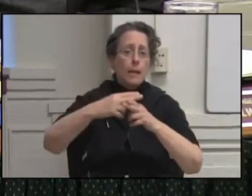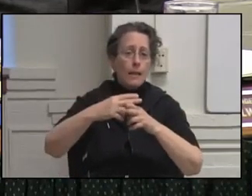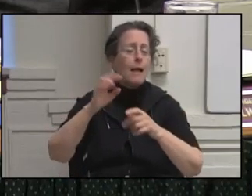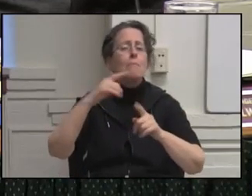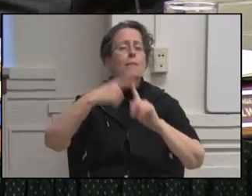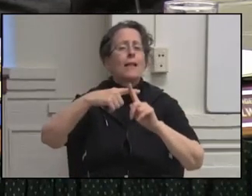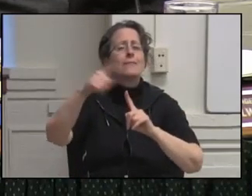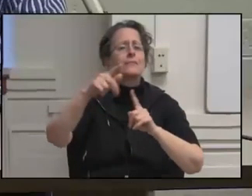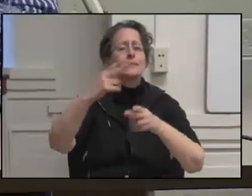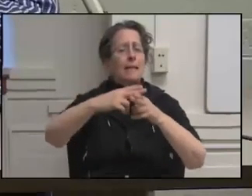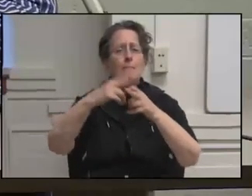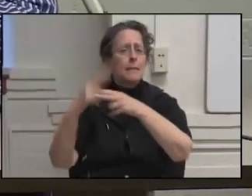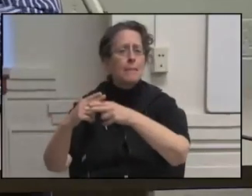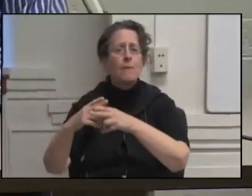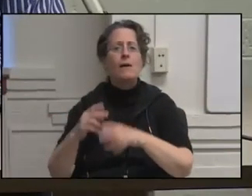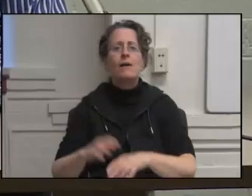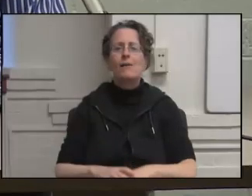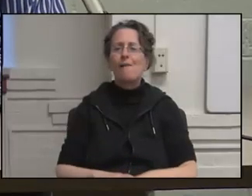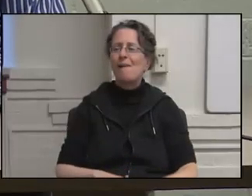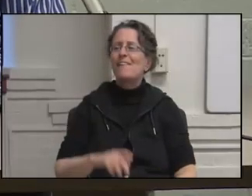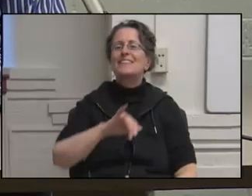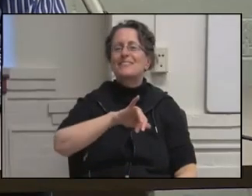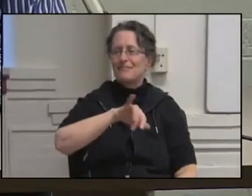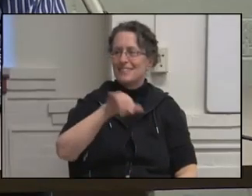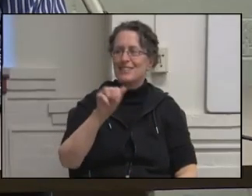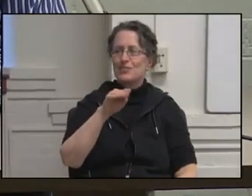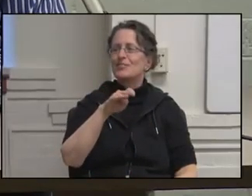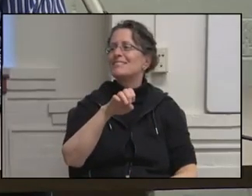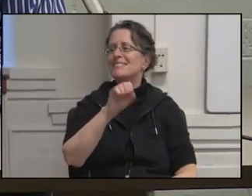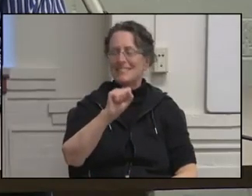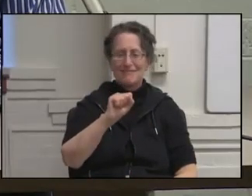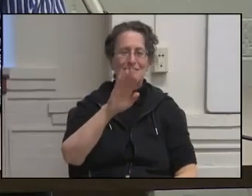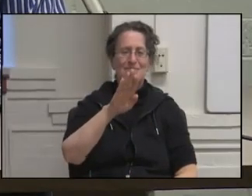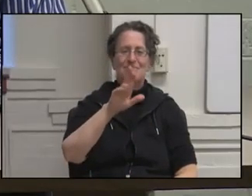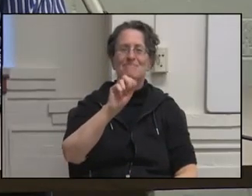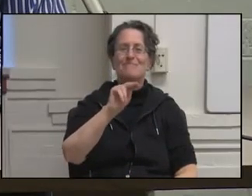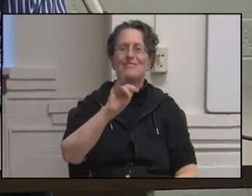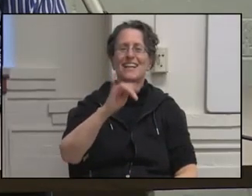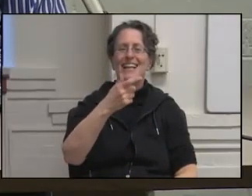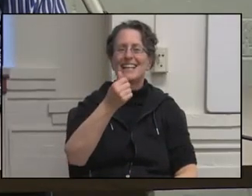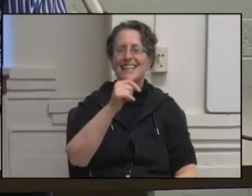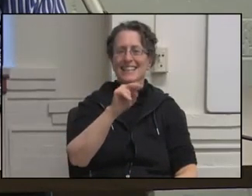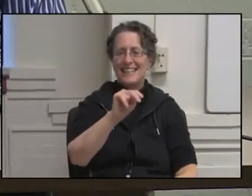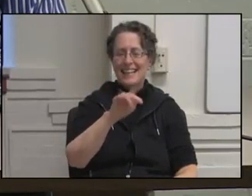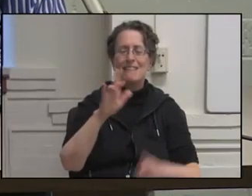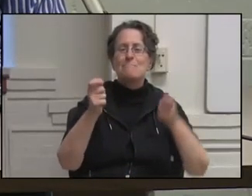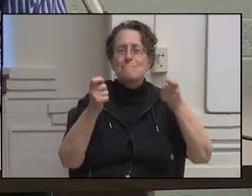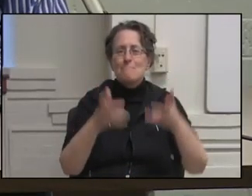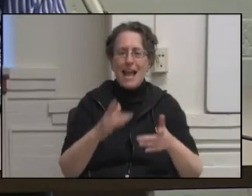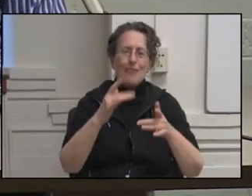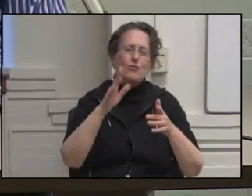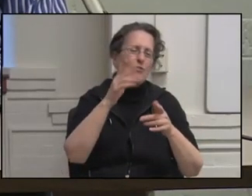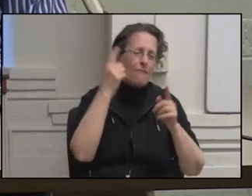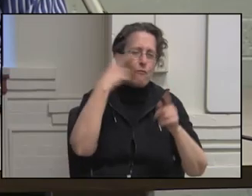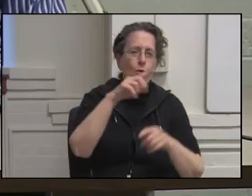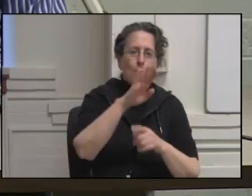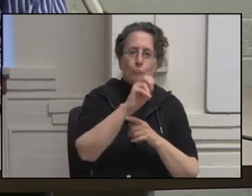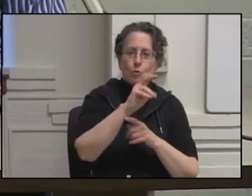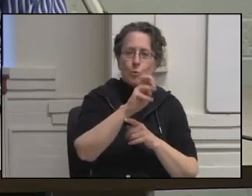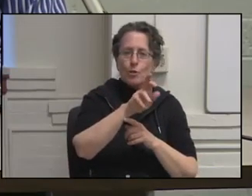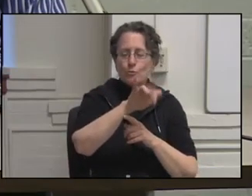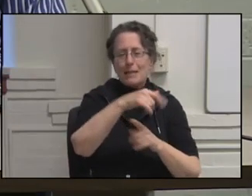introduce yourself. I'm James Brannigan, Brewery Operations Manager and Event Coordinator for Whetstone Station. Mm-hmm. And I'm